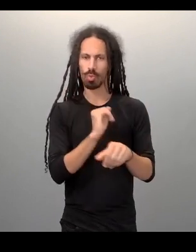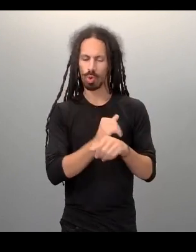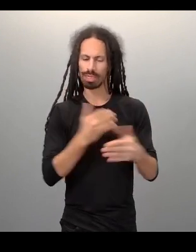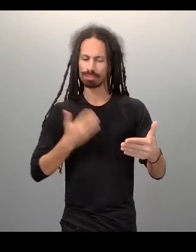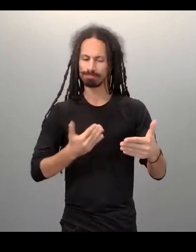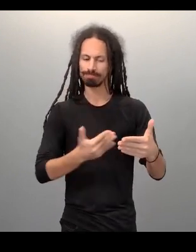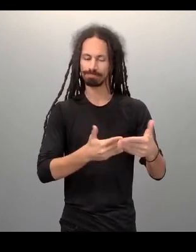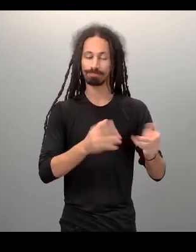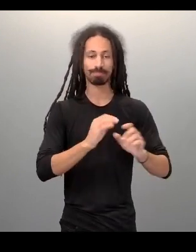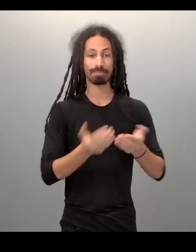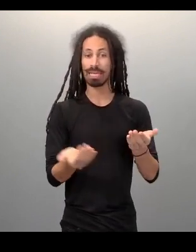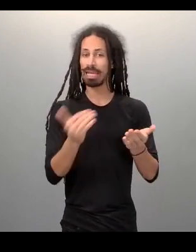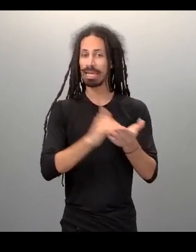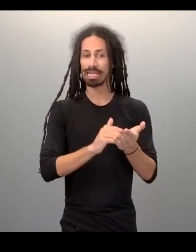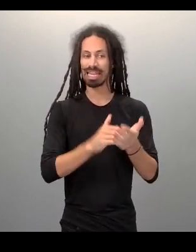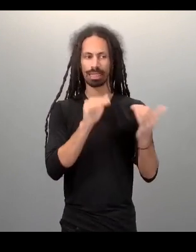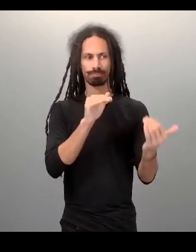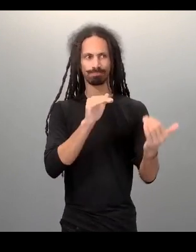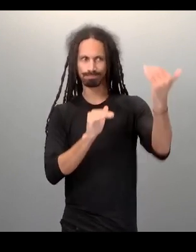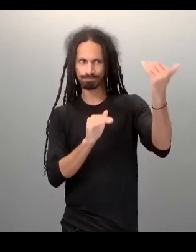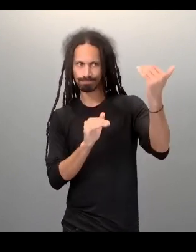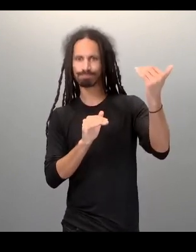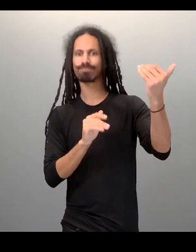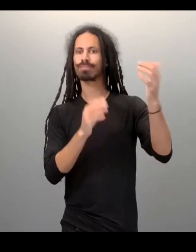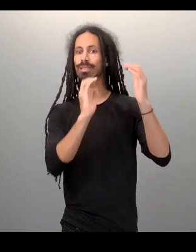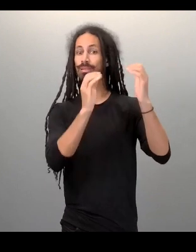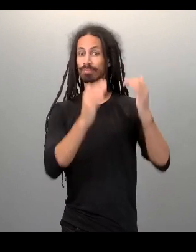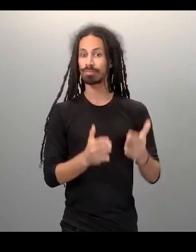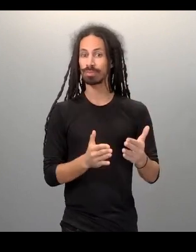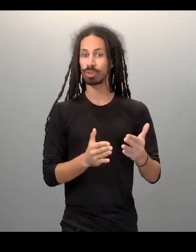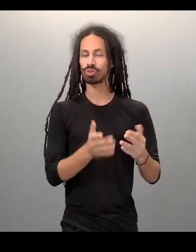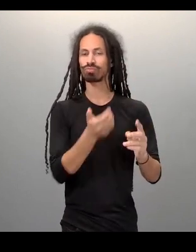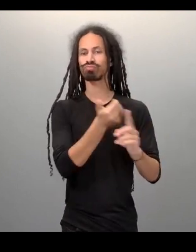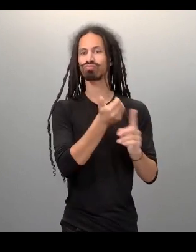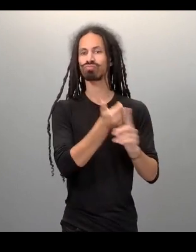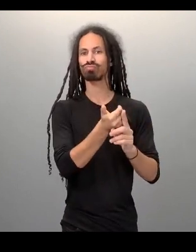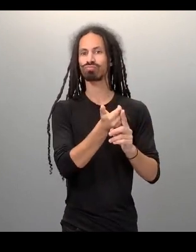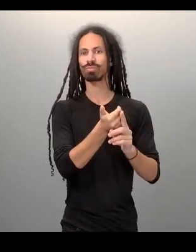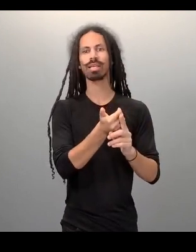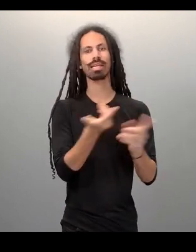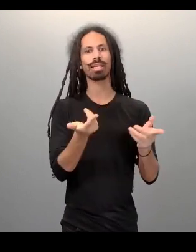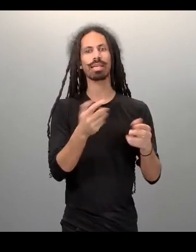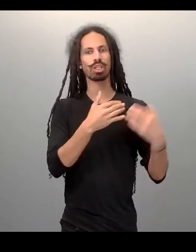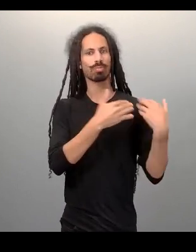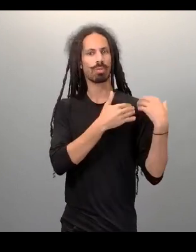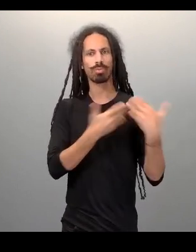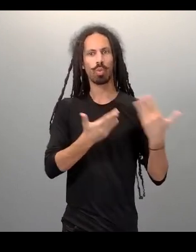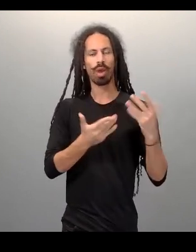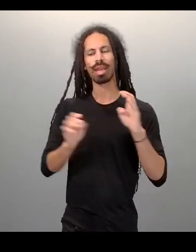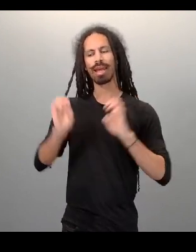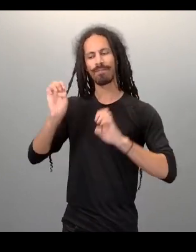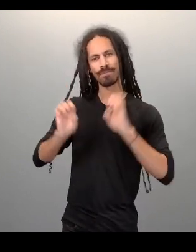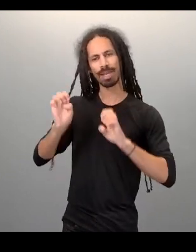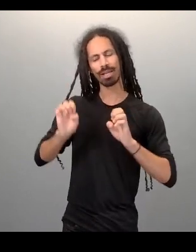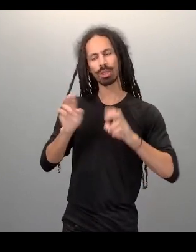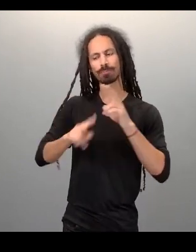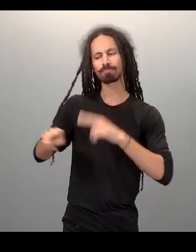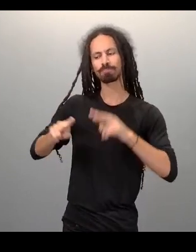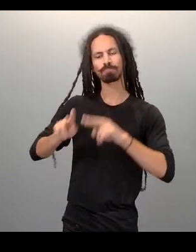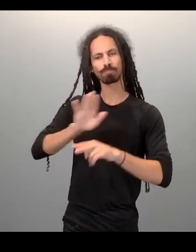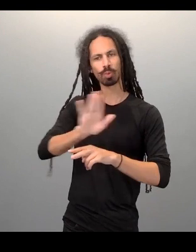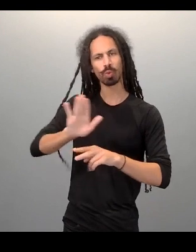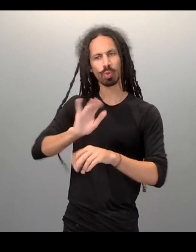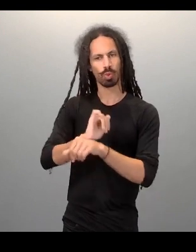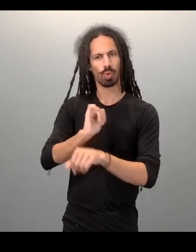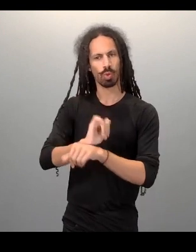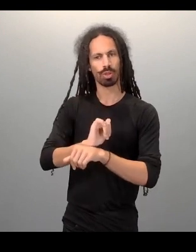there's a clear difference in power. Your instructor is the evaluator of your work. The